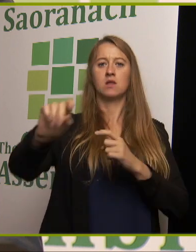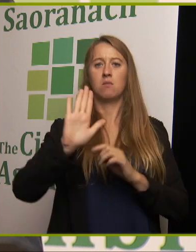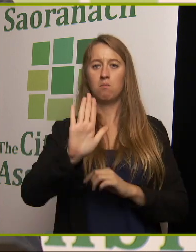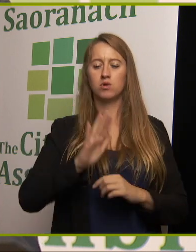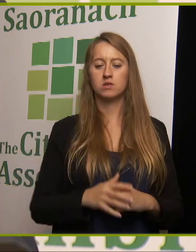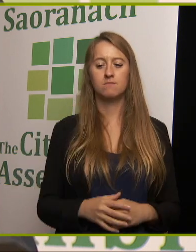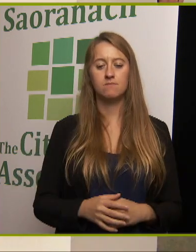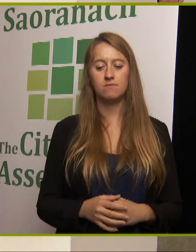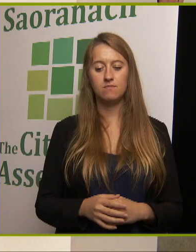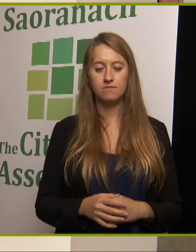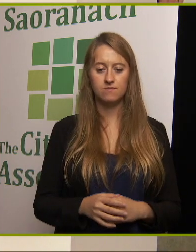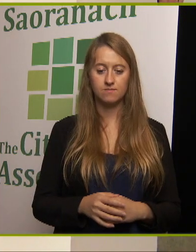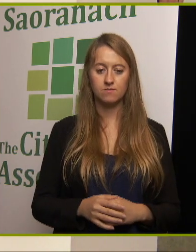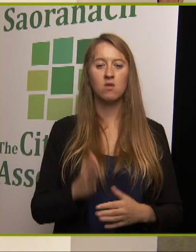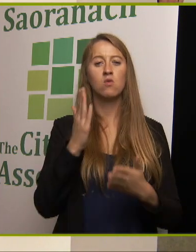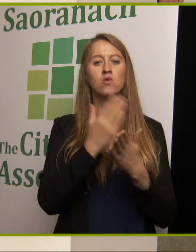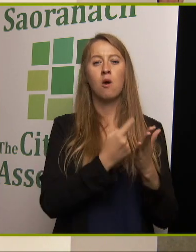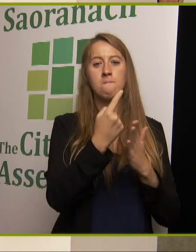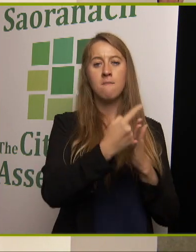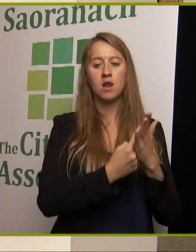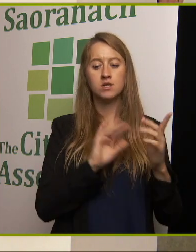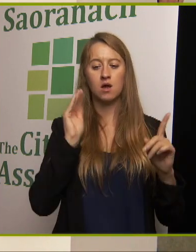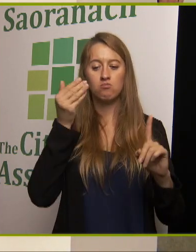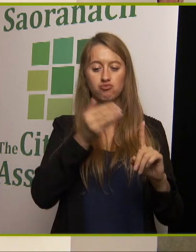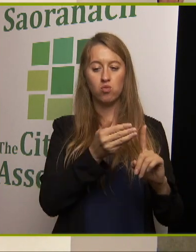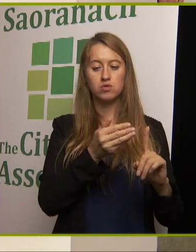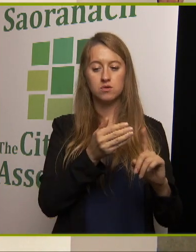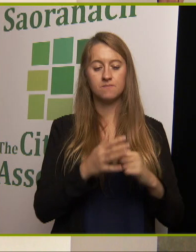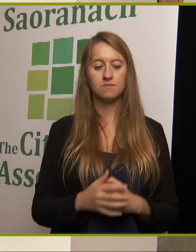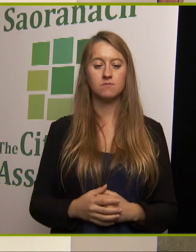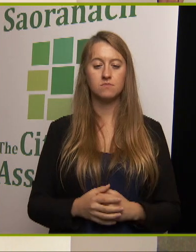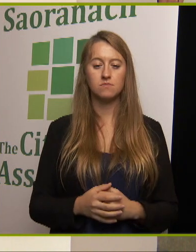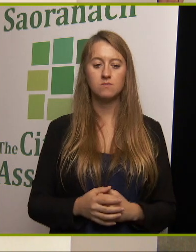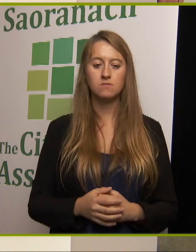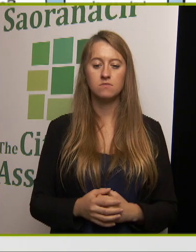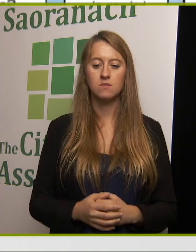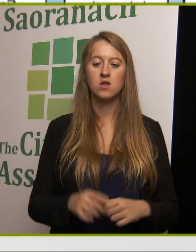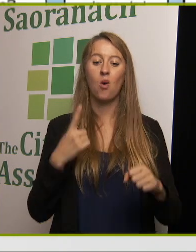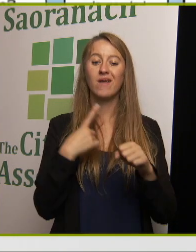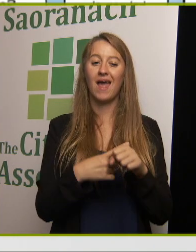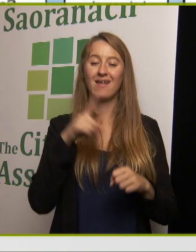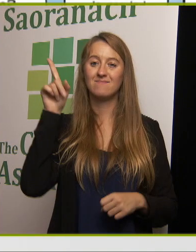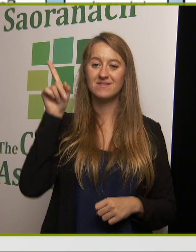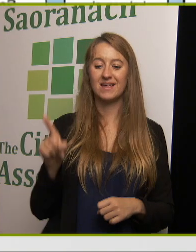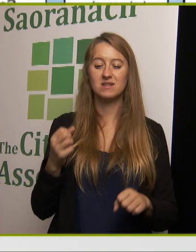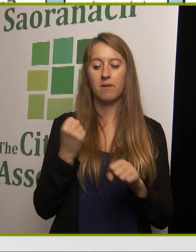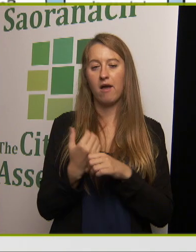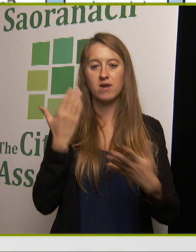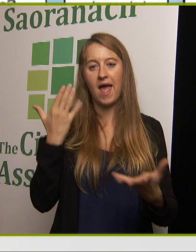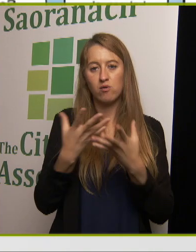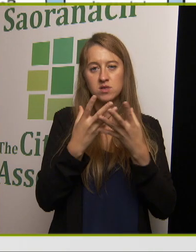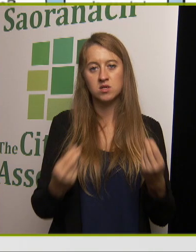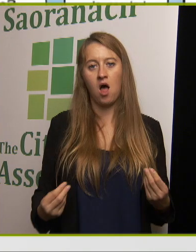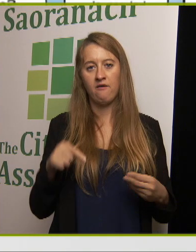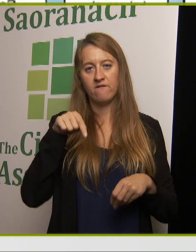So this is just some policy approaches. And this is, again, how do we solve those problems? So I've just given you maybe a snapshot of the health of the environment.